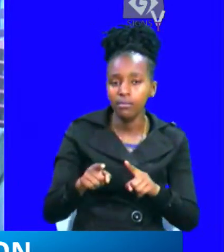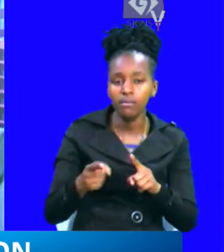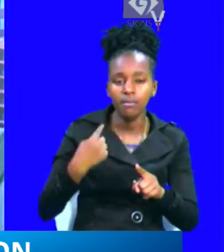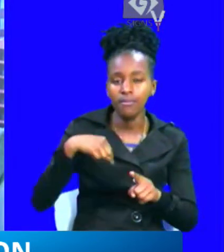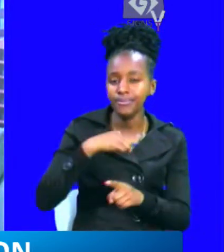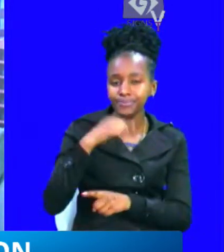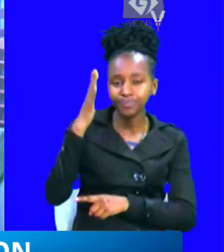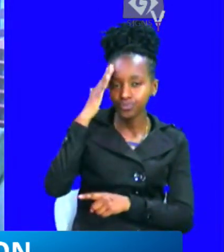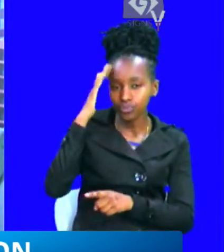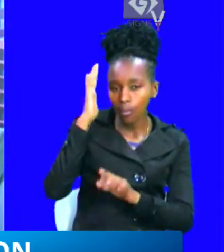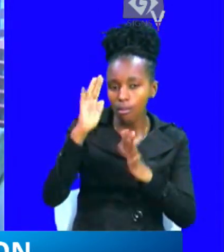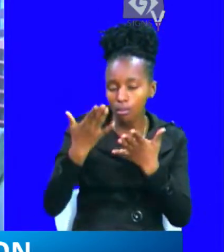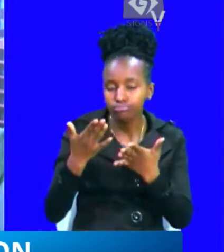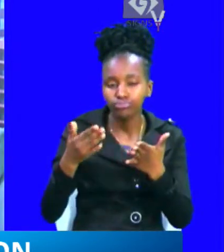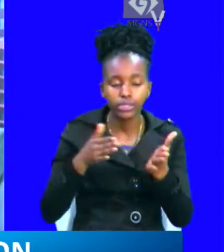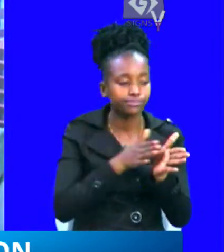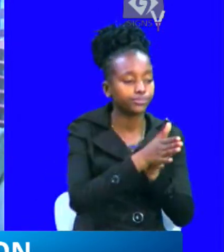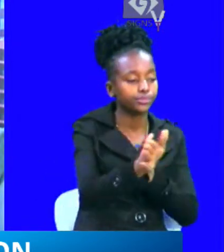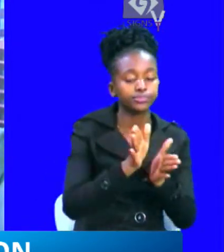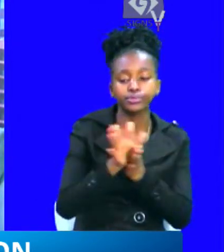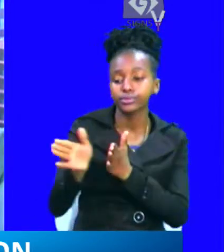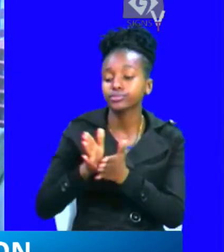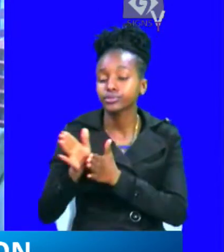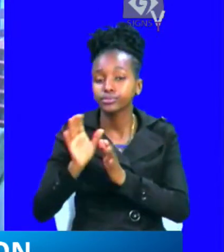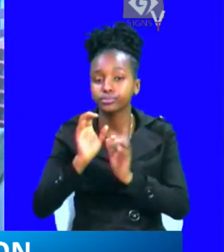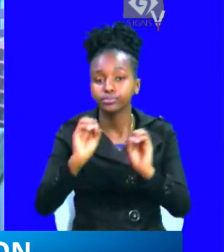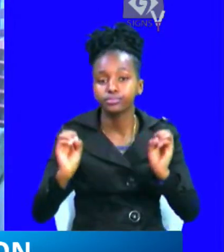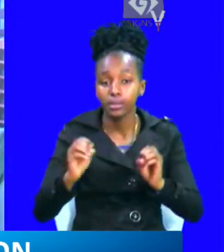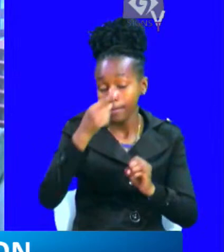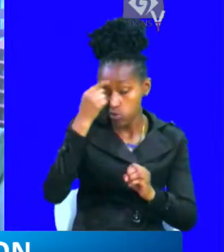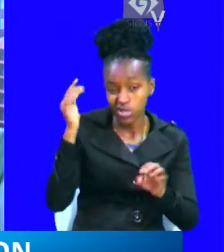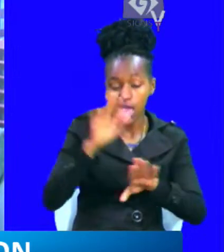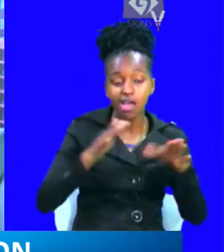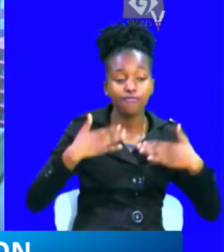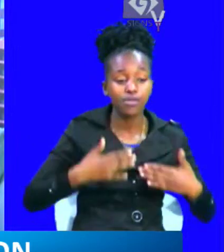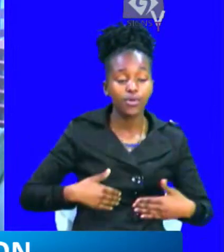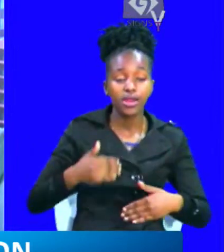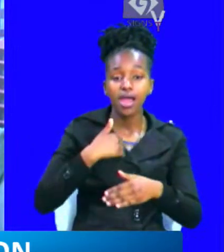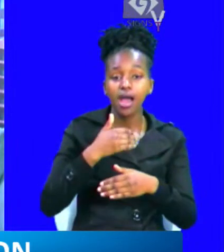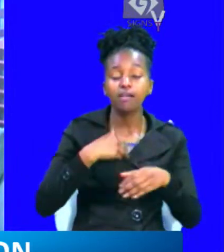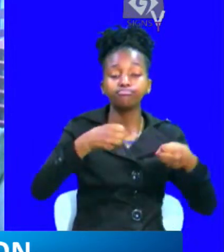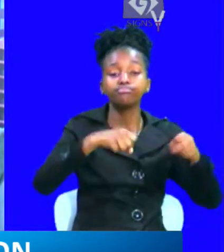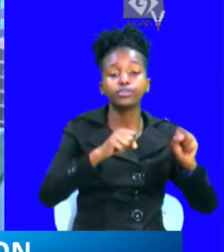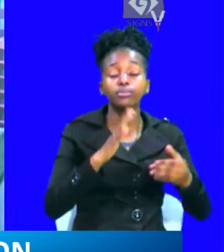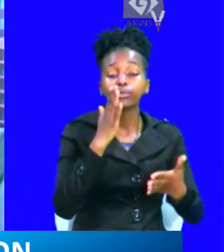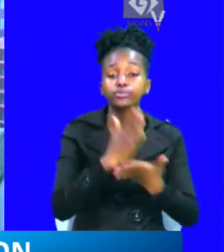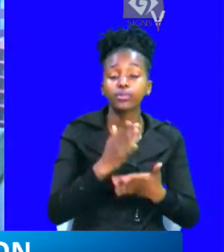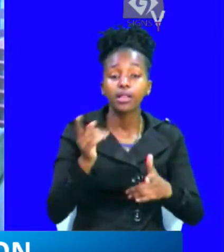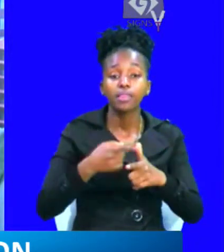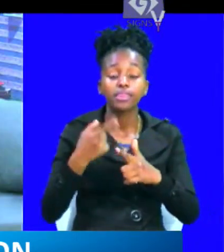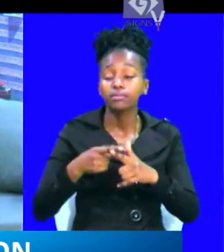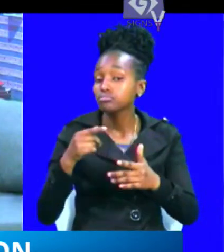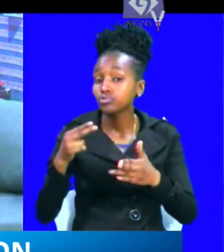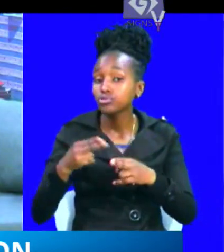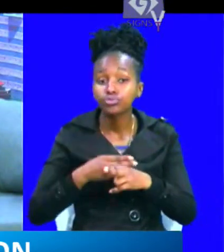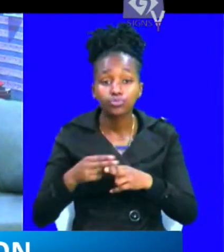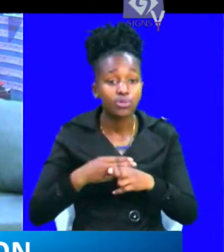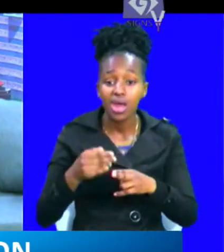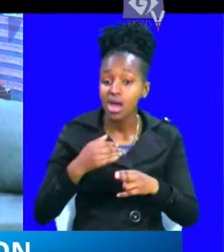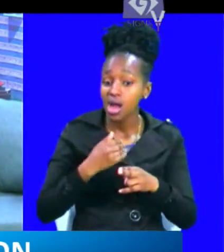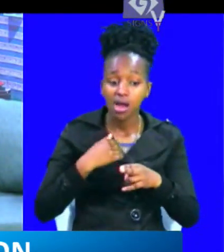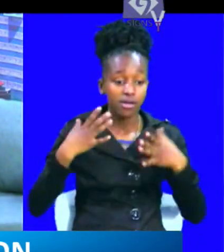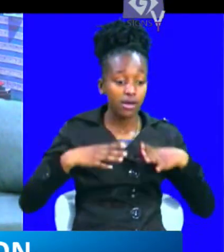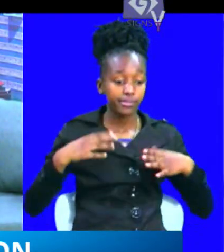we diversify? Because now everybody is owning a boda. So soon there will be no passengers